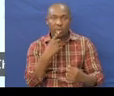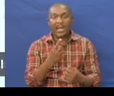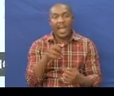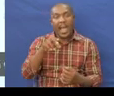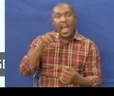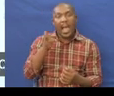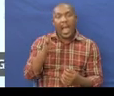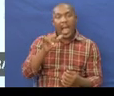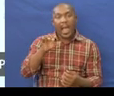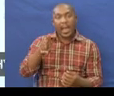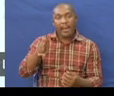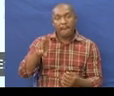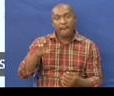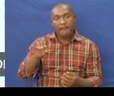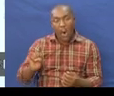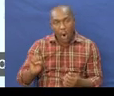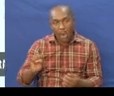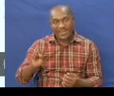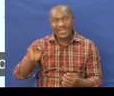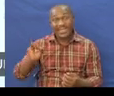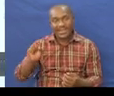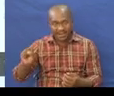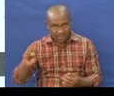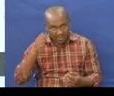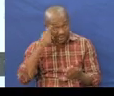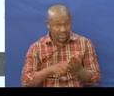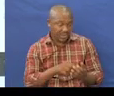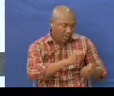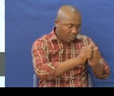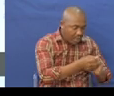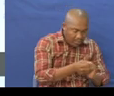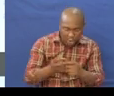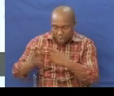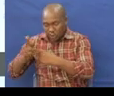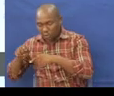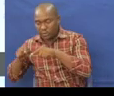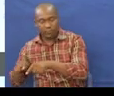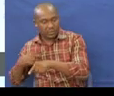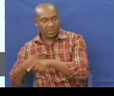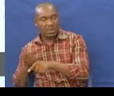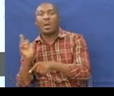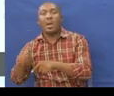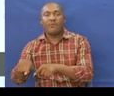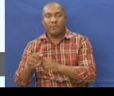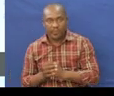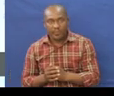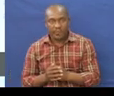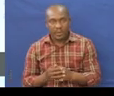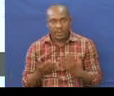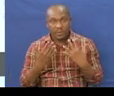hypothesis. After you have developed or formulated the hypothesis, then you follow another stage that is